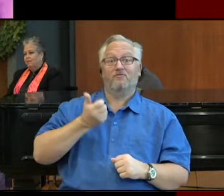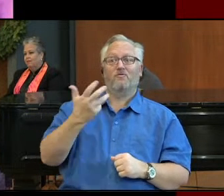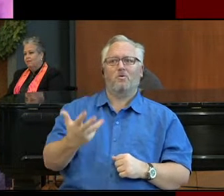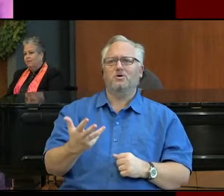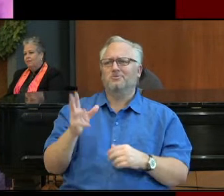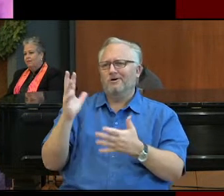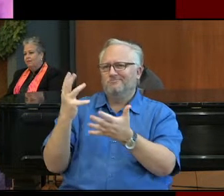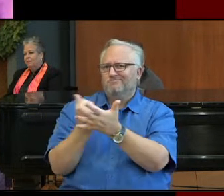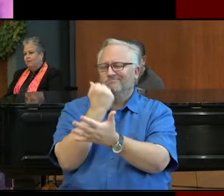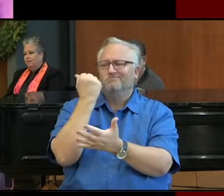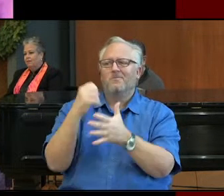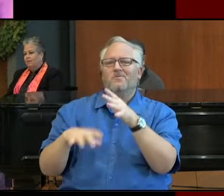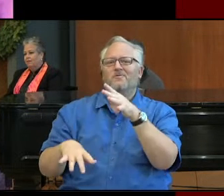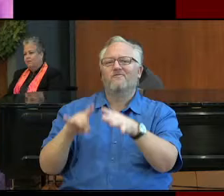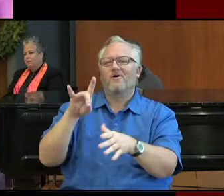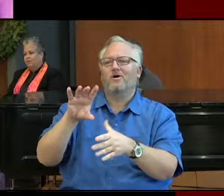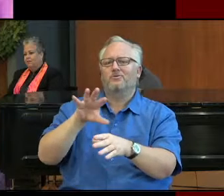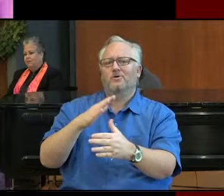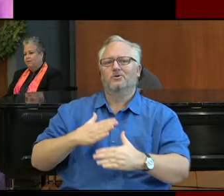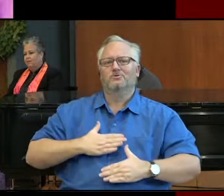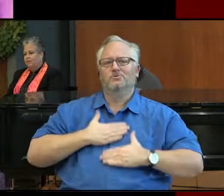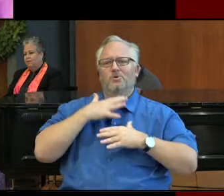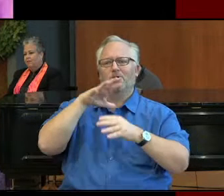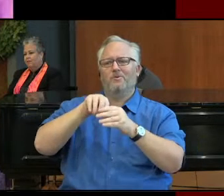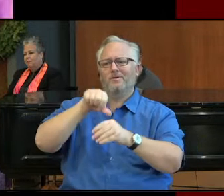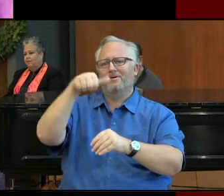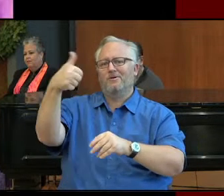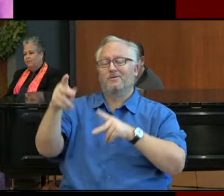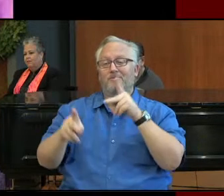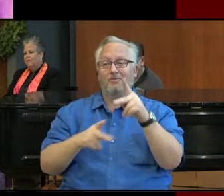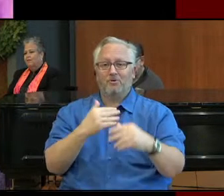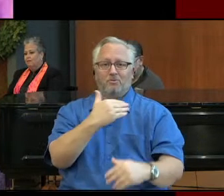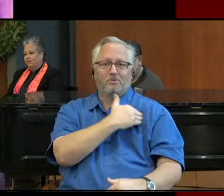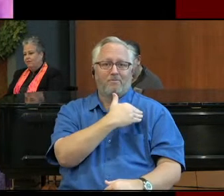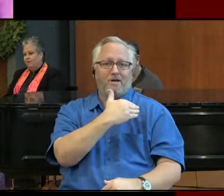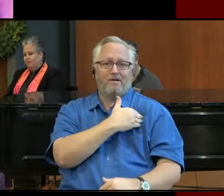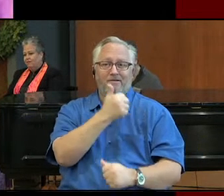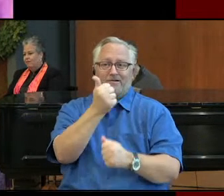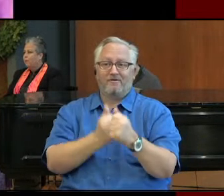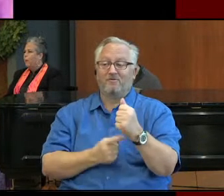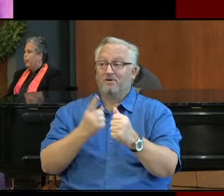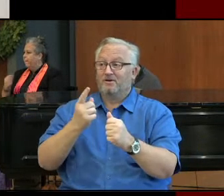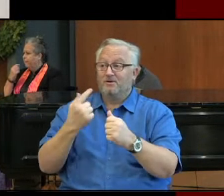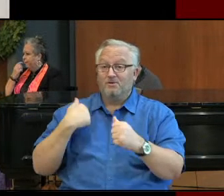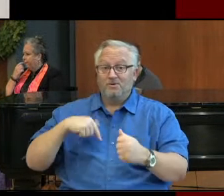in others, reminding us all we're siblings, sisters, and brothers.